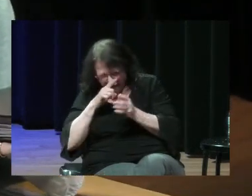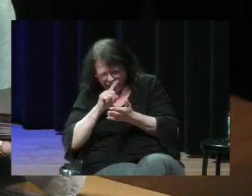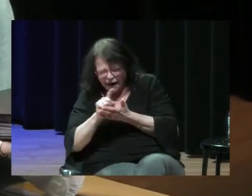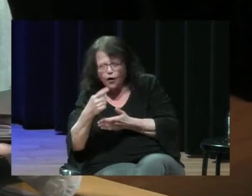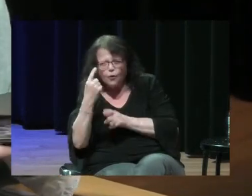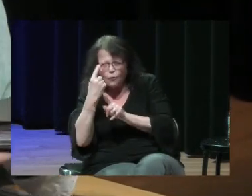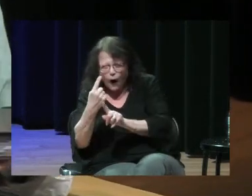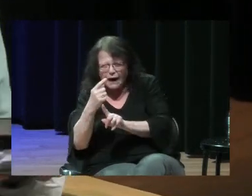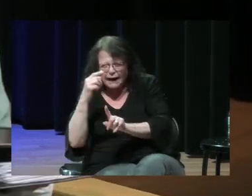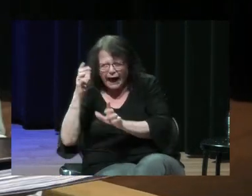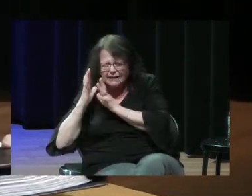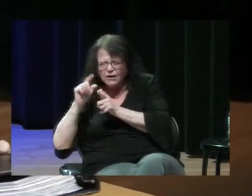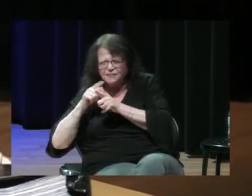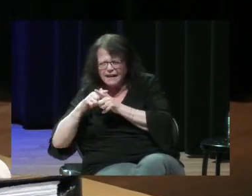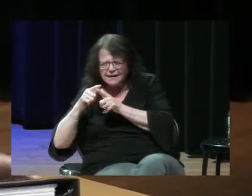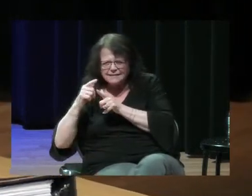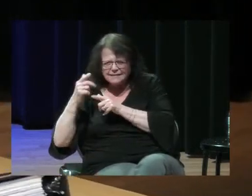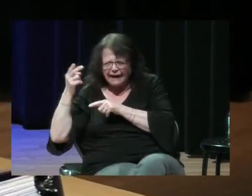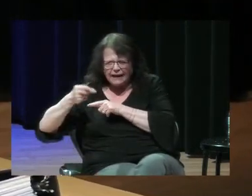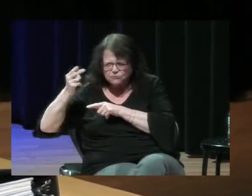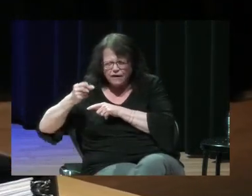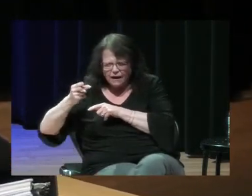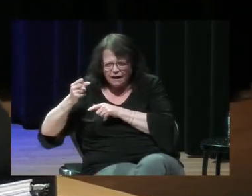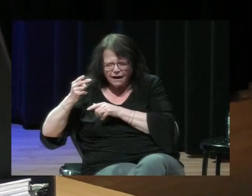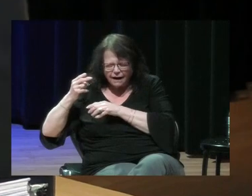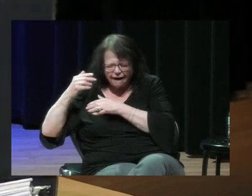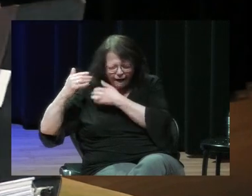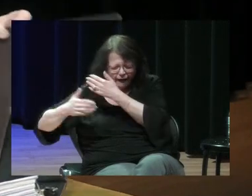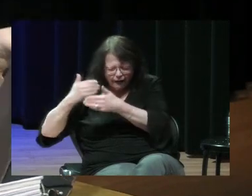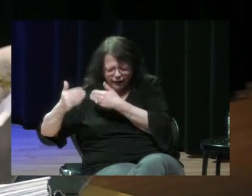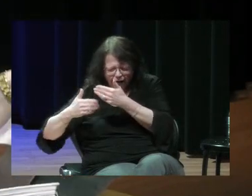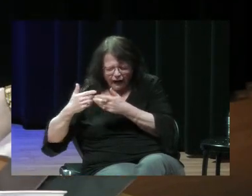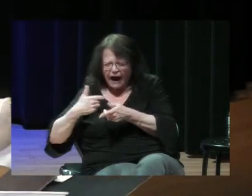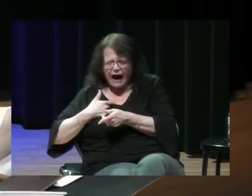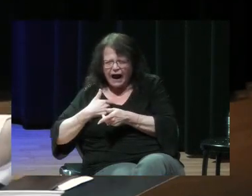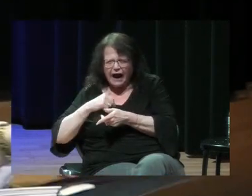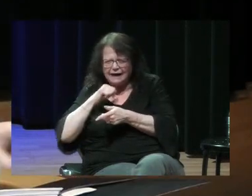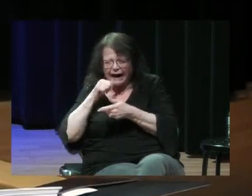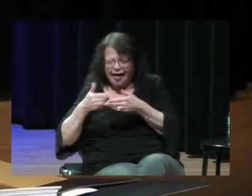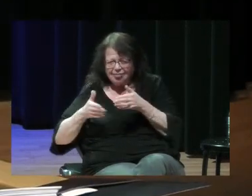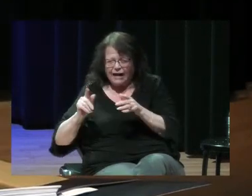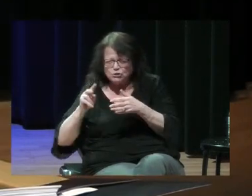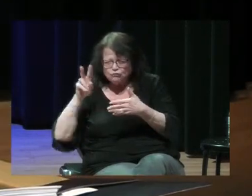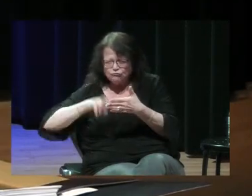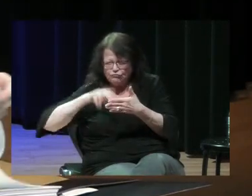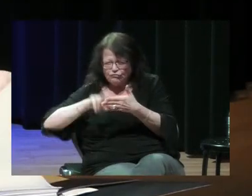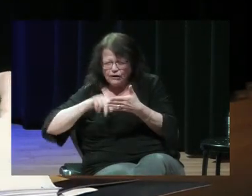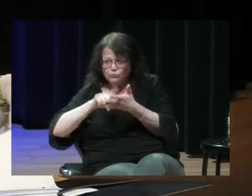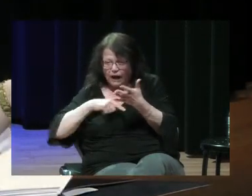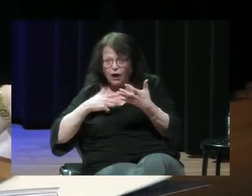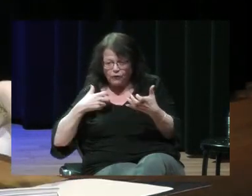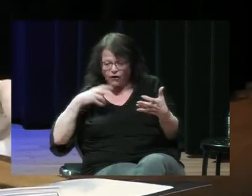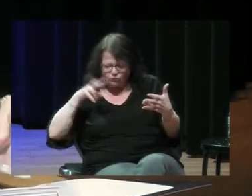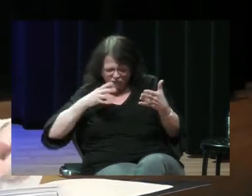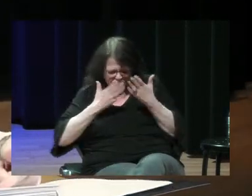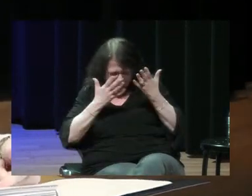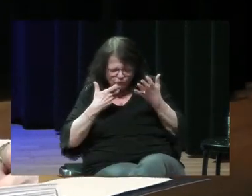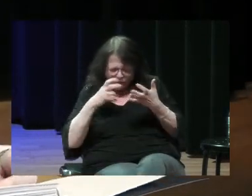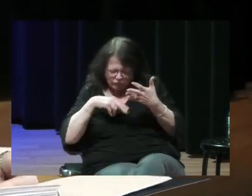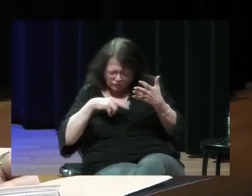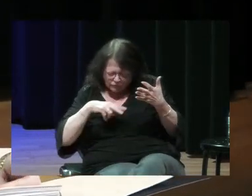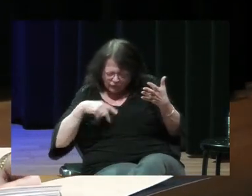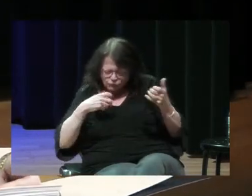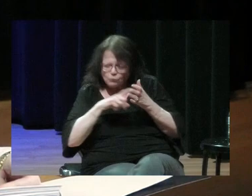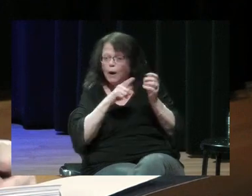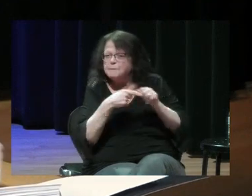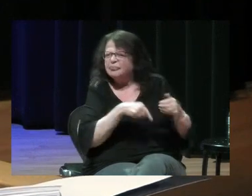this for me, guys. Now, I'm not allowed to read aloud to you, which is what I really want to do. I really just want to go page by page and be like, what